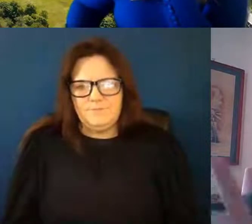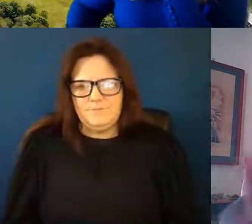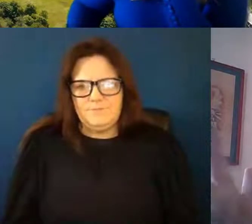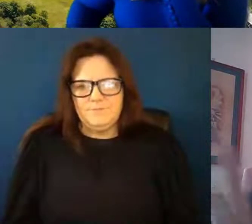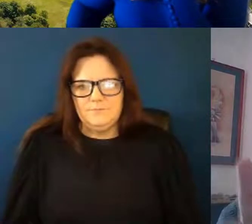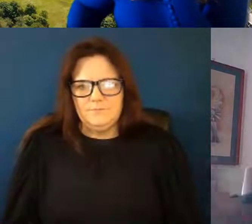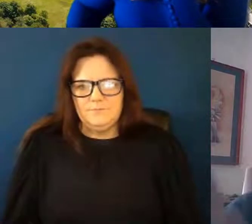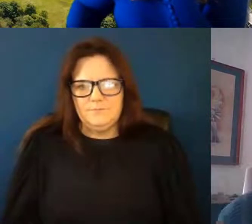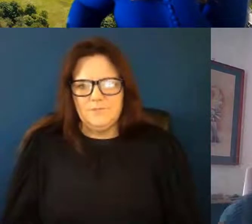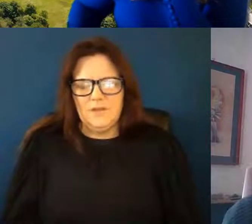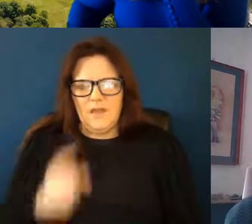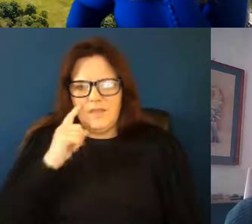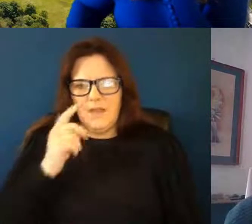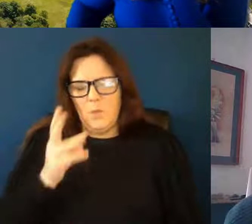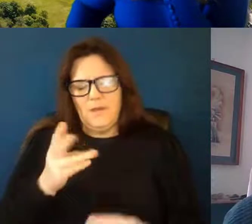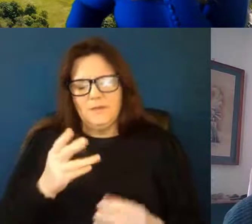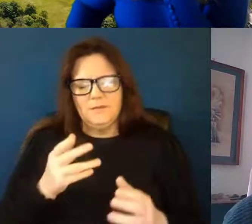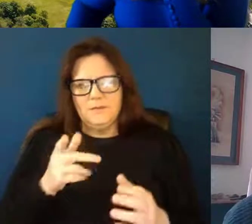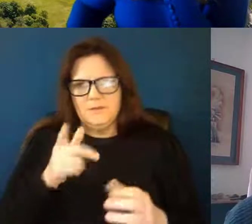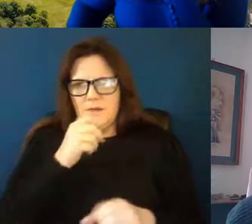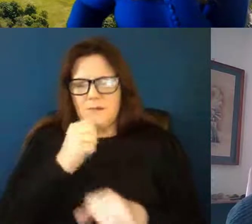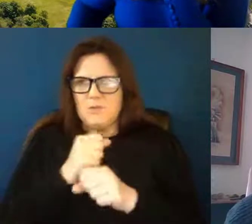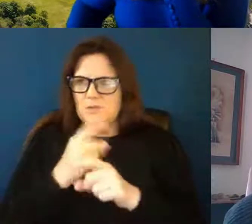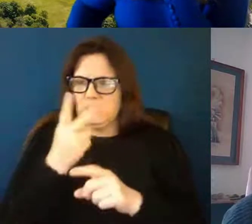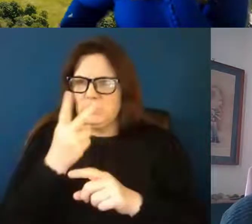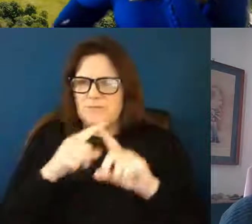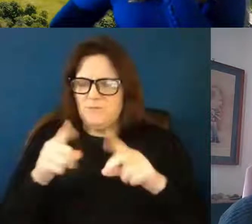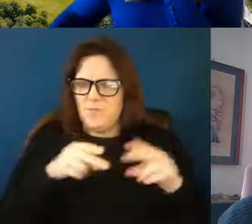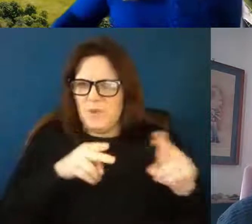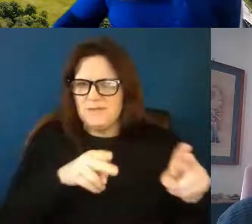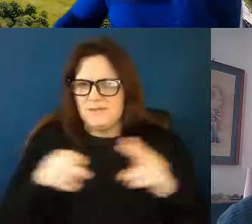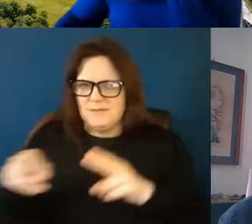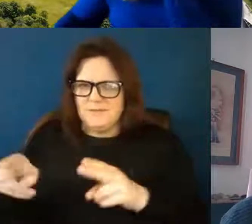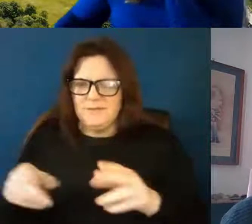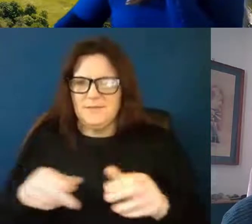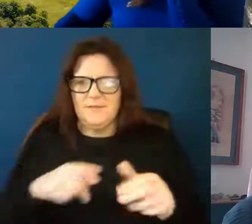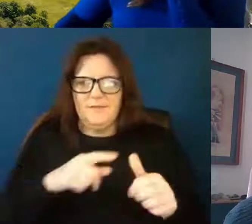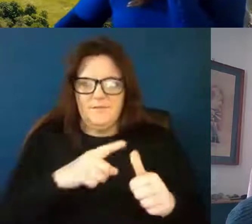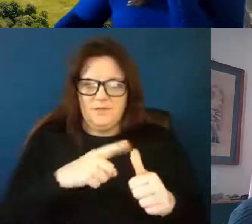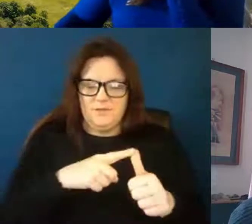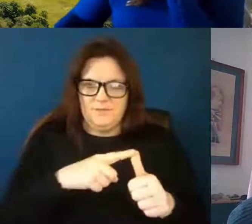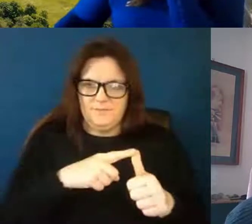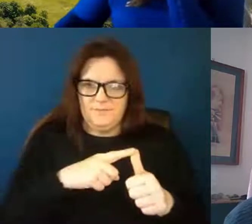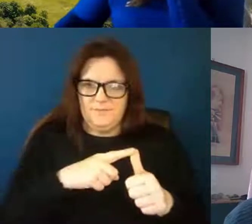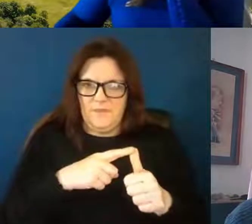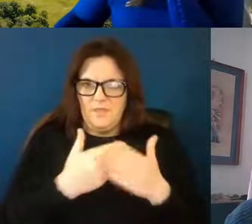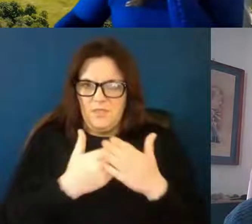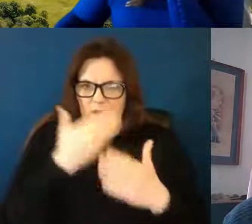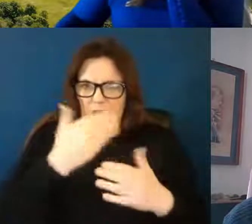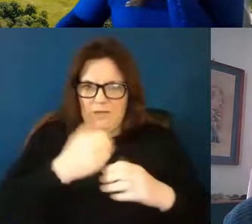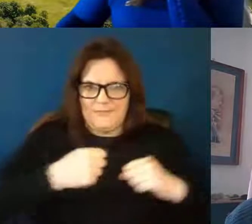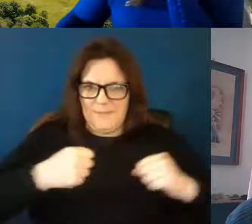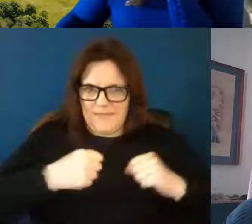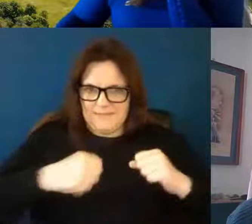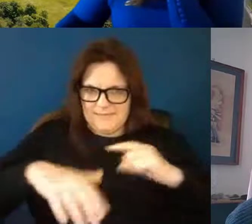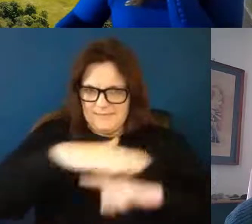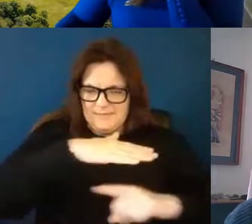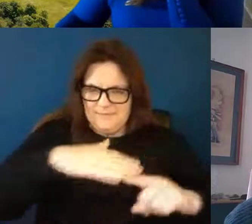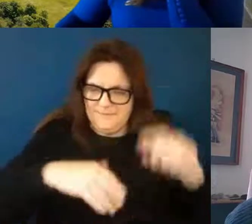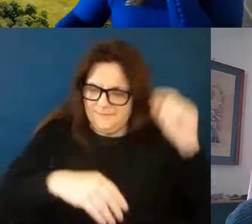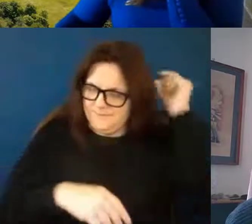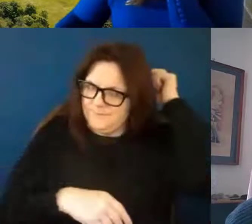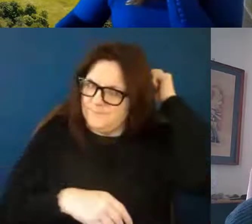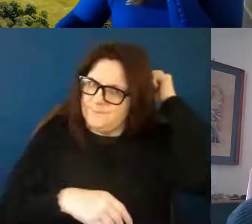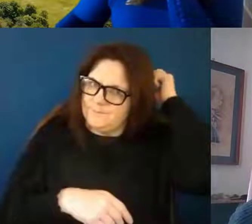to hit that from two different directions, if you like. One of them is the learning space, which